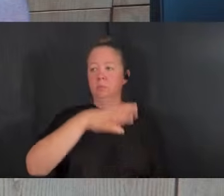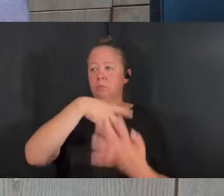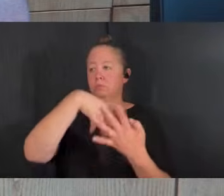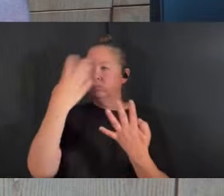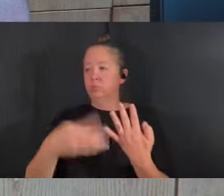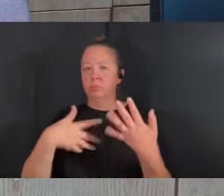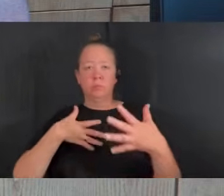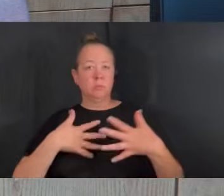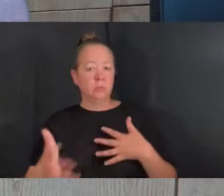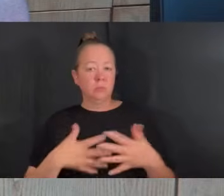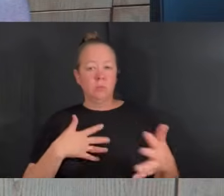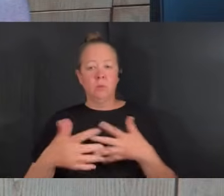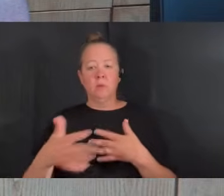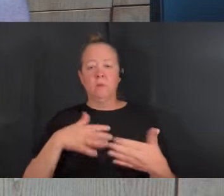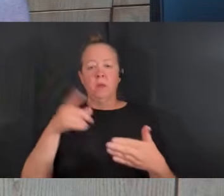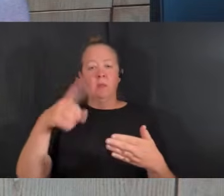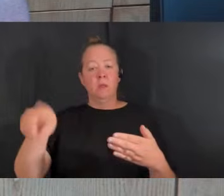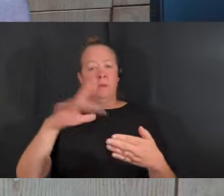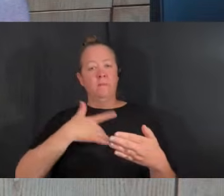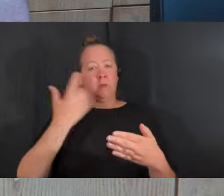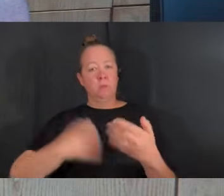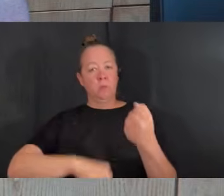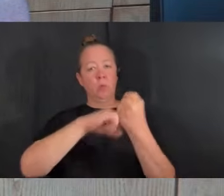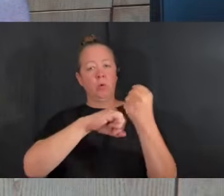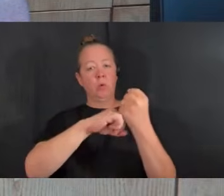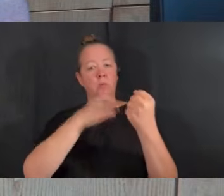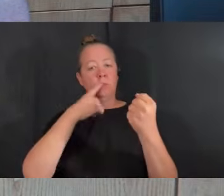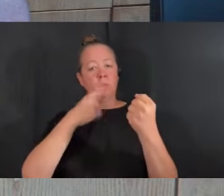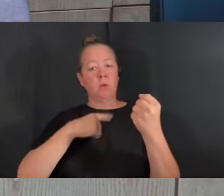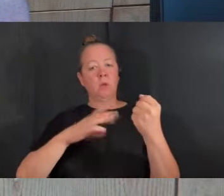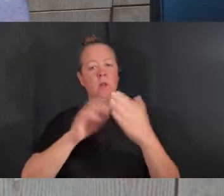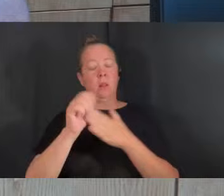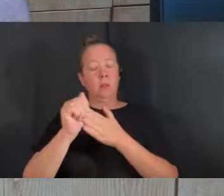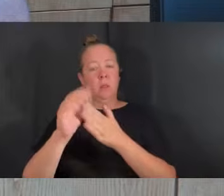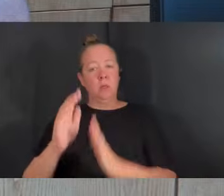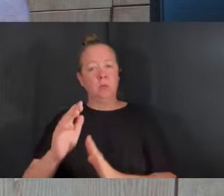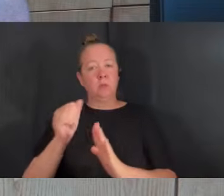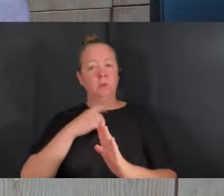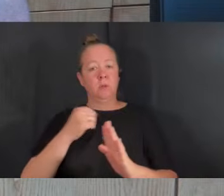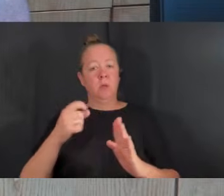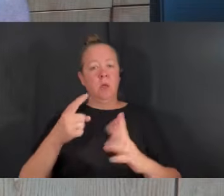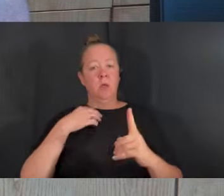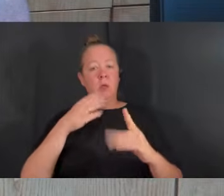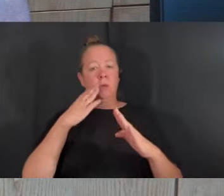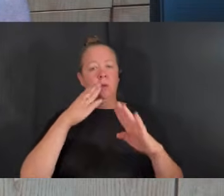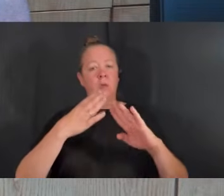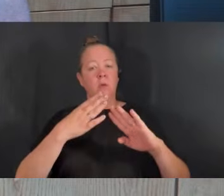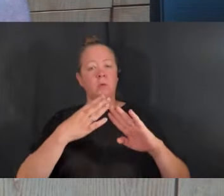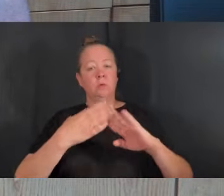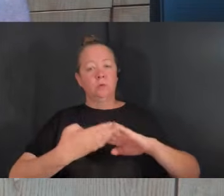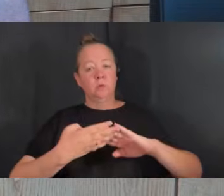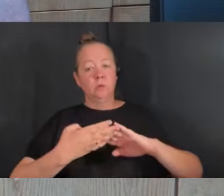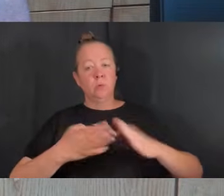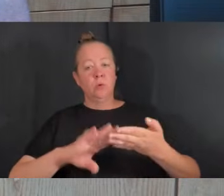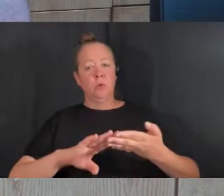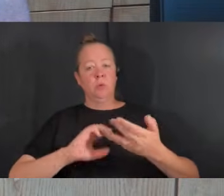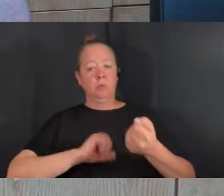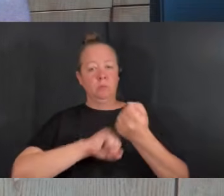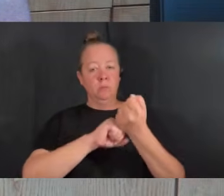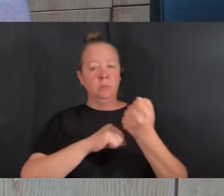community leaders. And whereas Cheverly is strengthened by and thrives upon the rich diversity